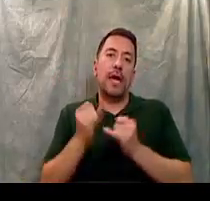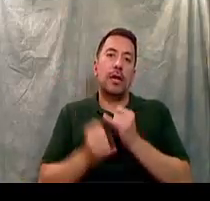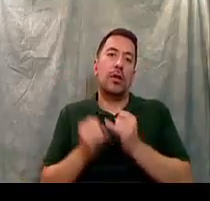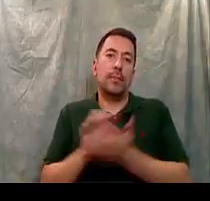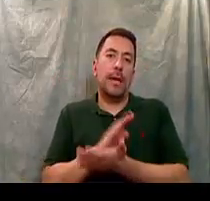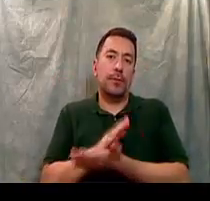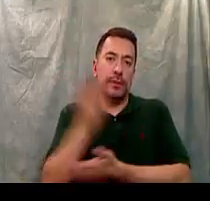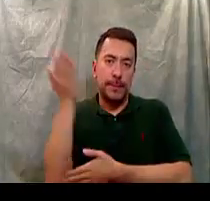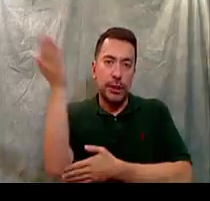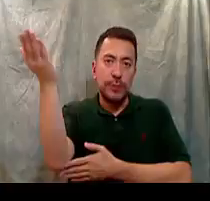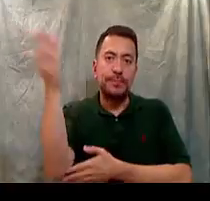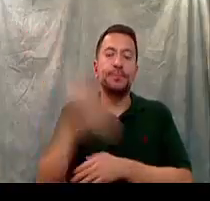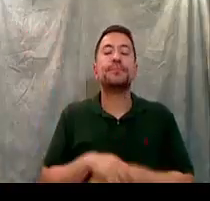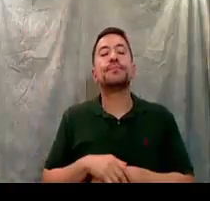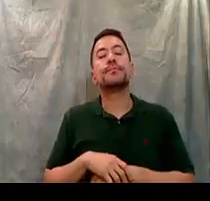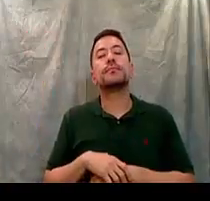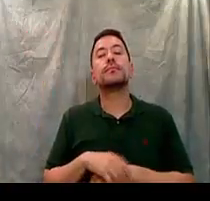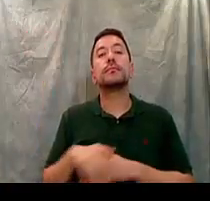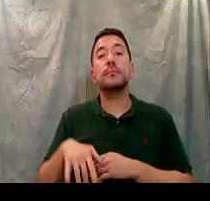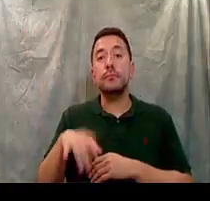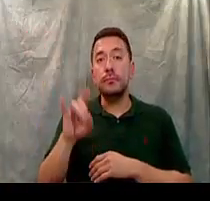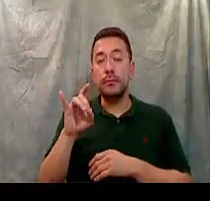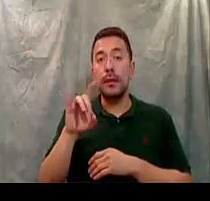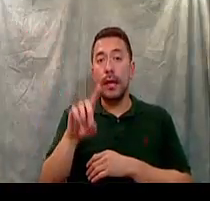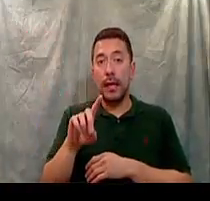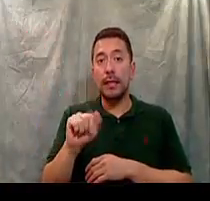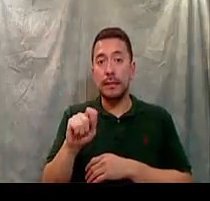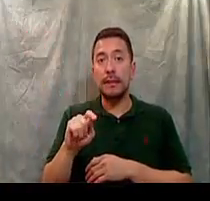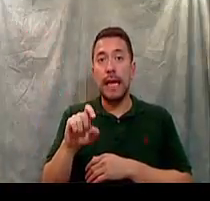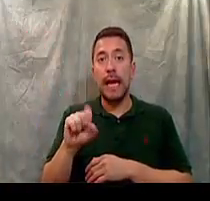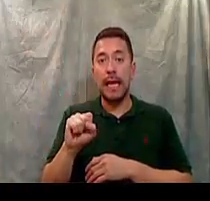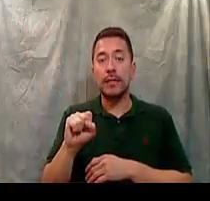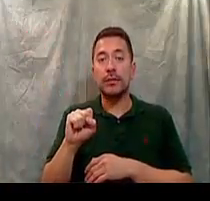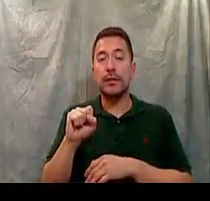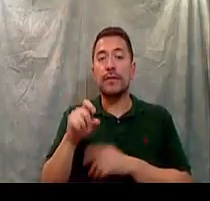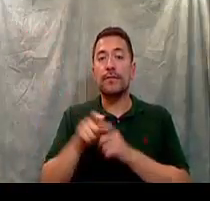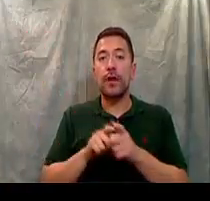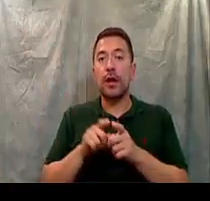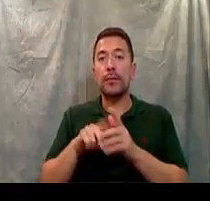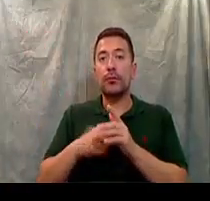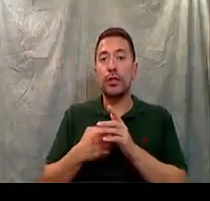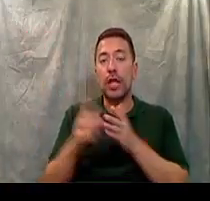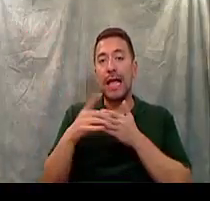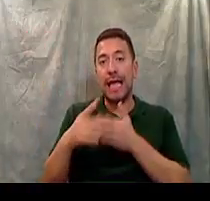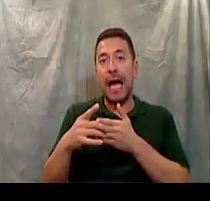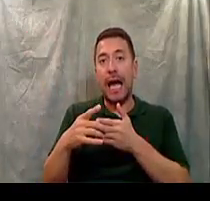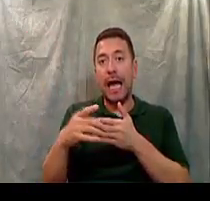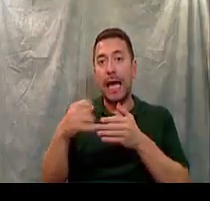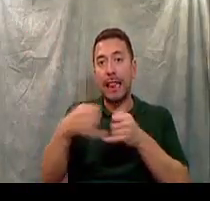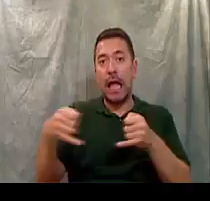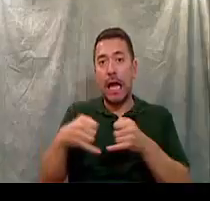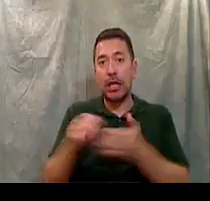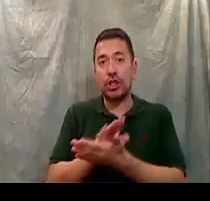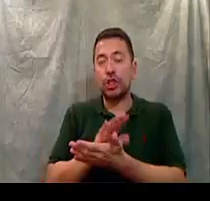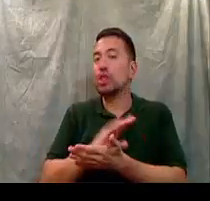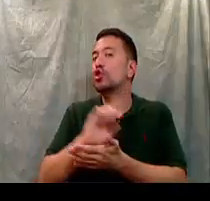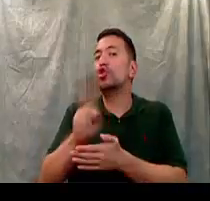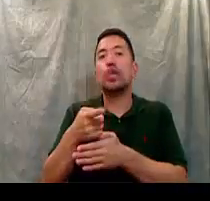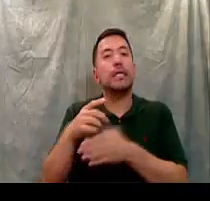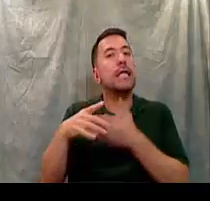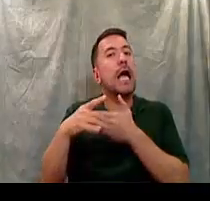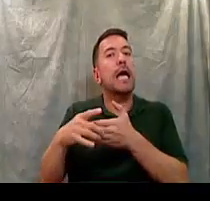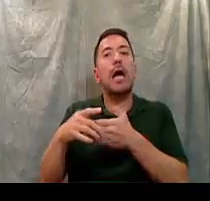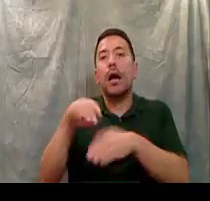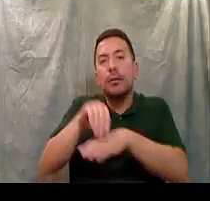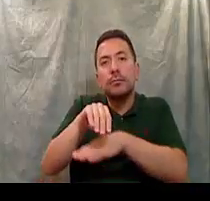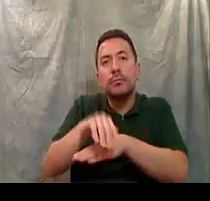Now, what I came to learn is that the dates that were presented on that original assignment guideline sheet were simply just a guide. It was intended